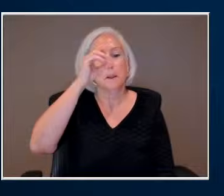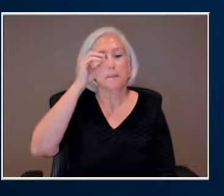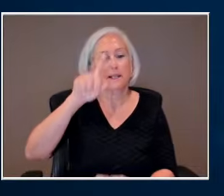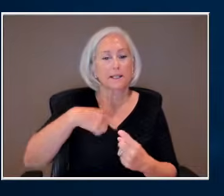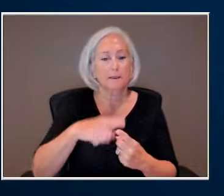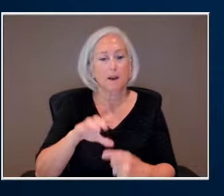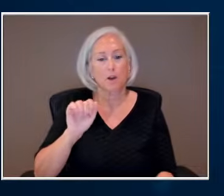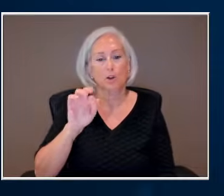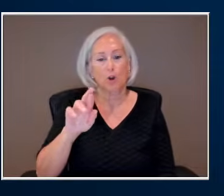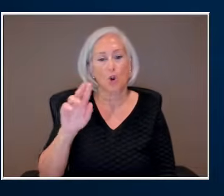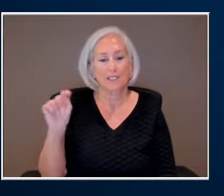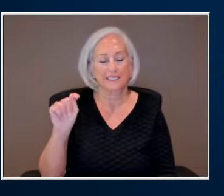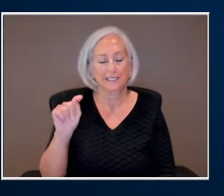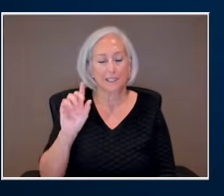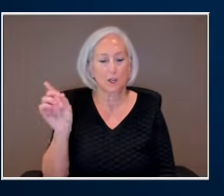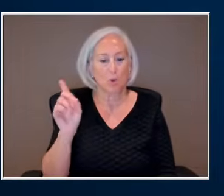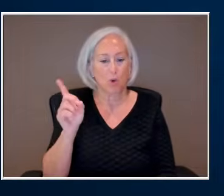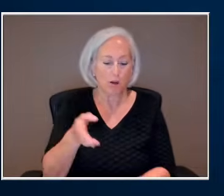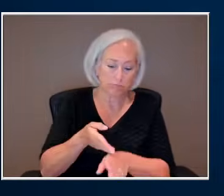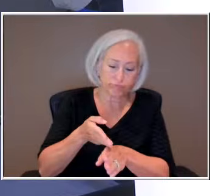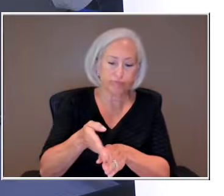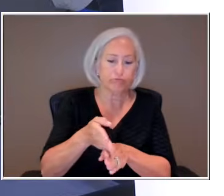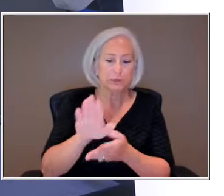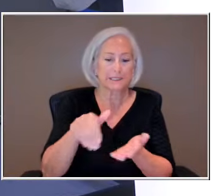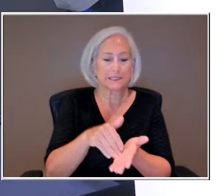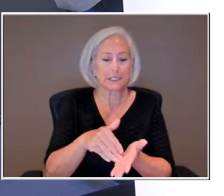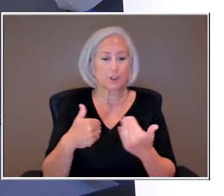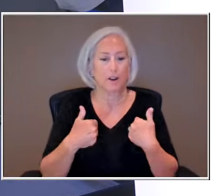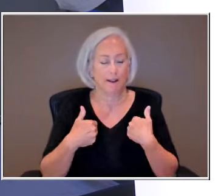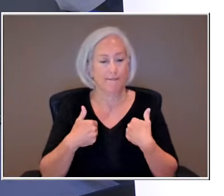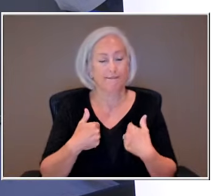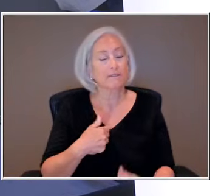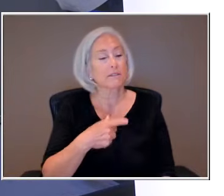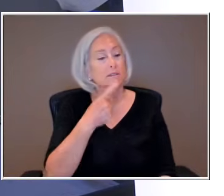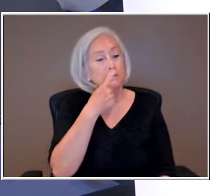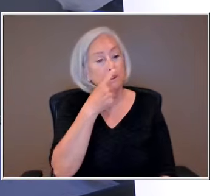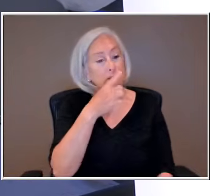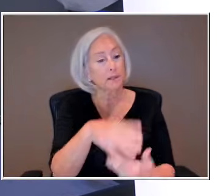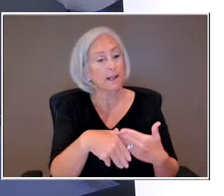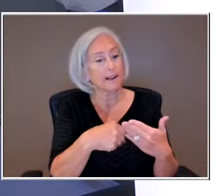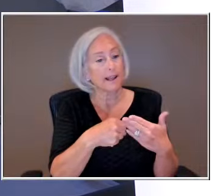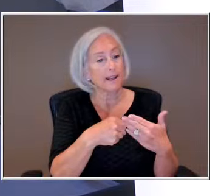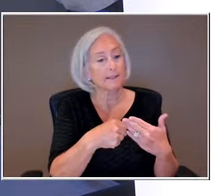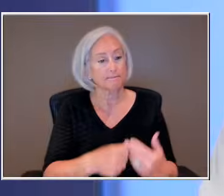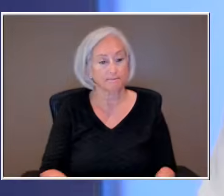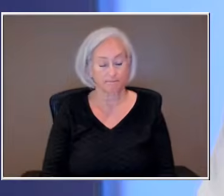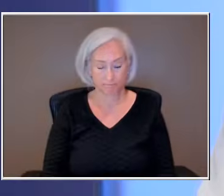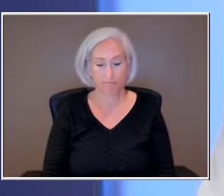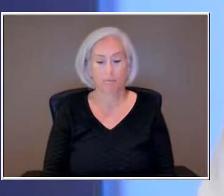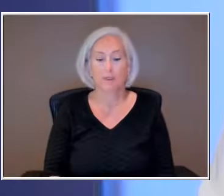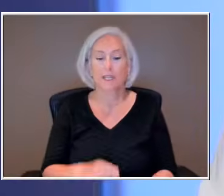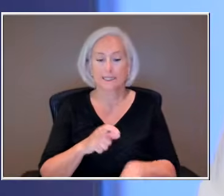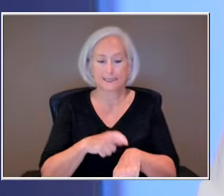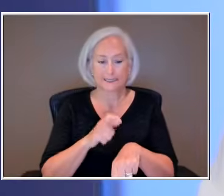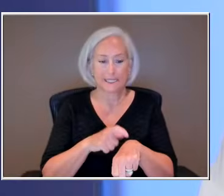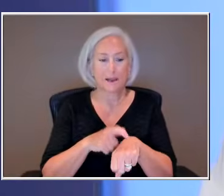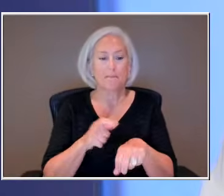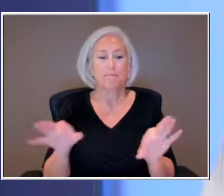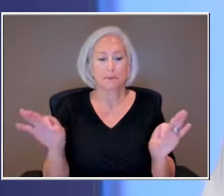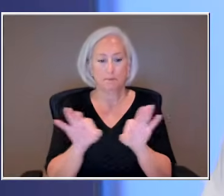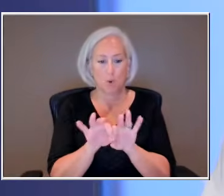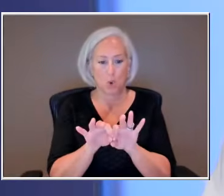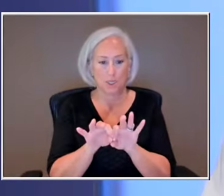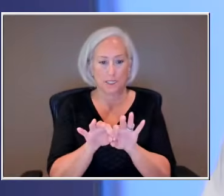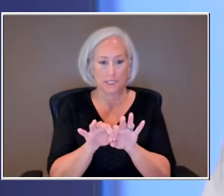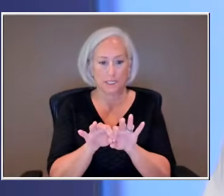specialist center. Dr. Abdullah, would you like to weigh in on that? Yeah, absolutely. I mean, time is always very critical, and we always